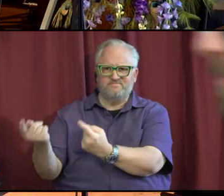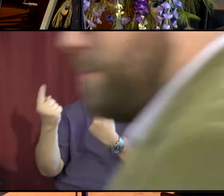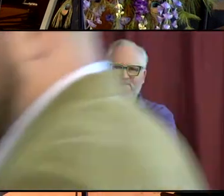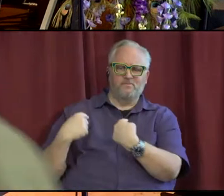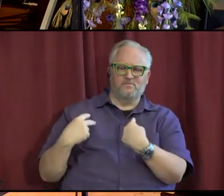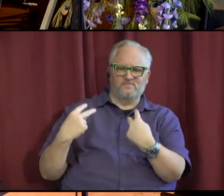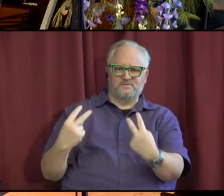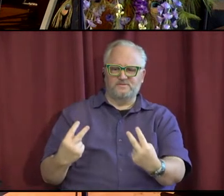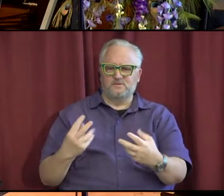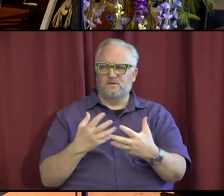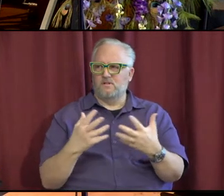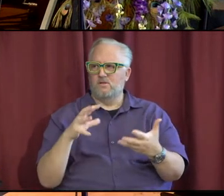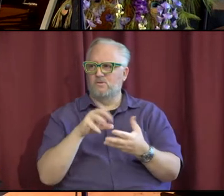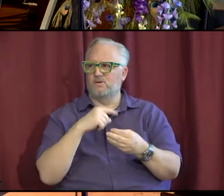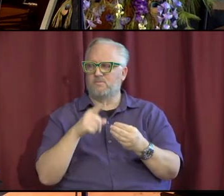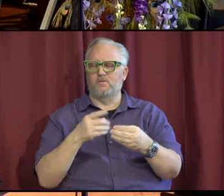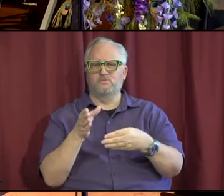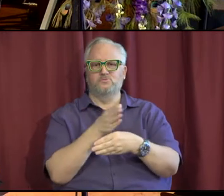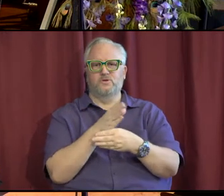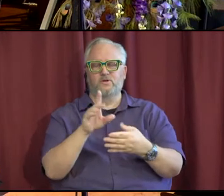faith. Now